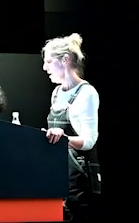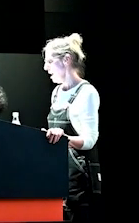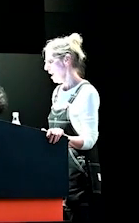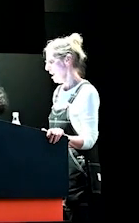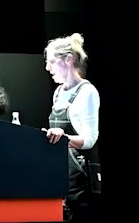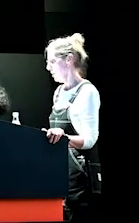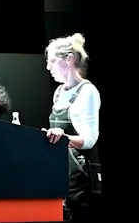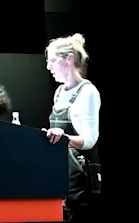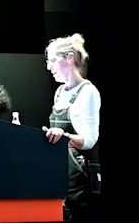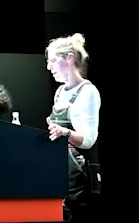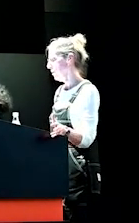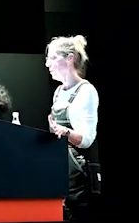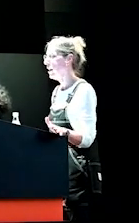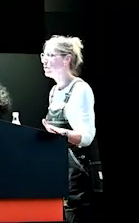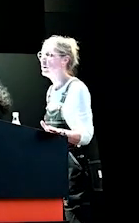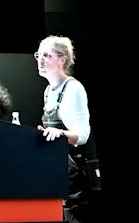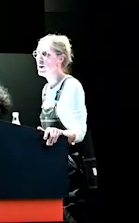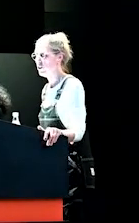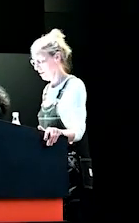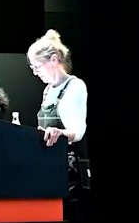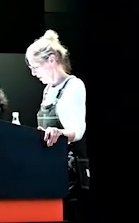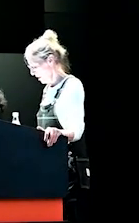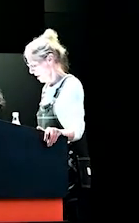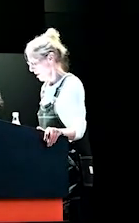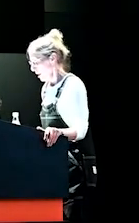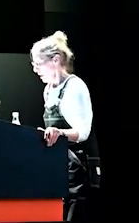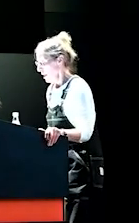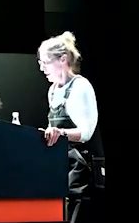reinvention with whatever expression.